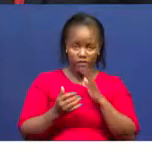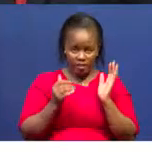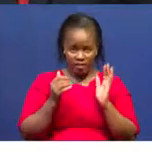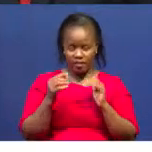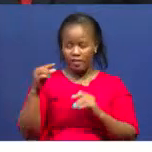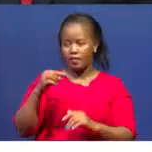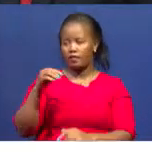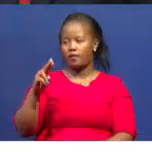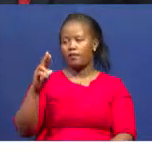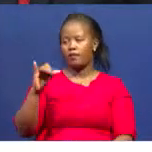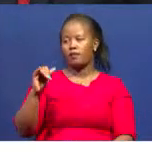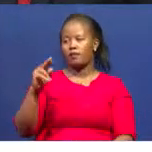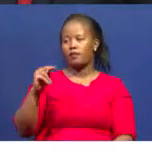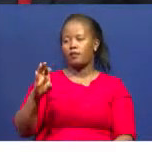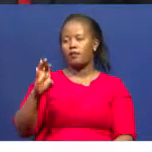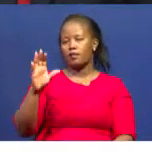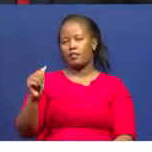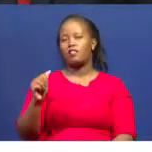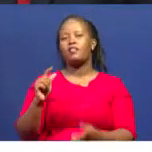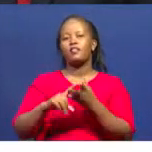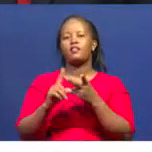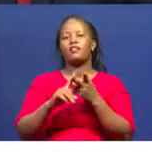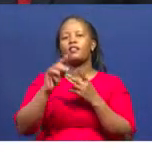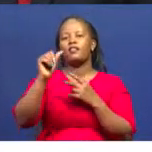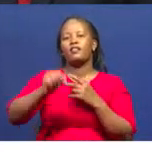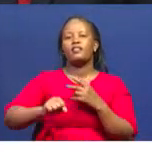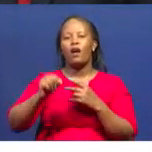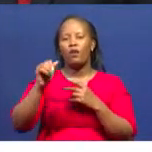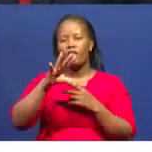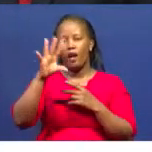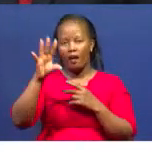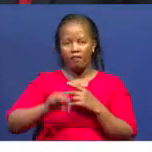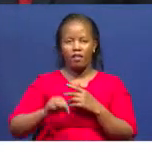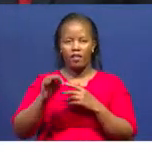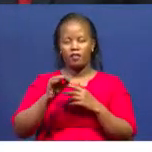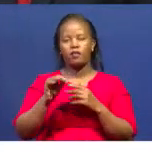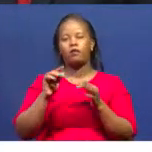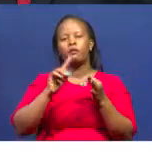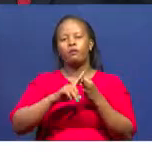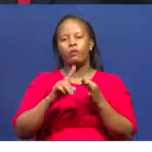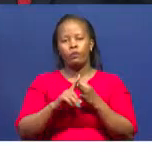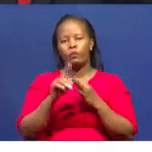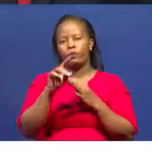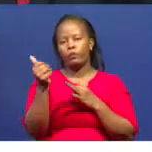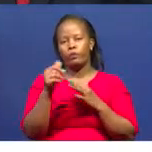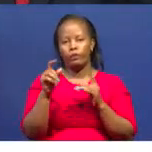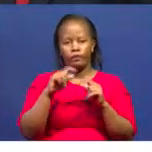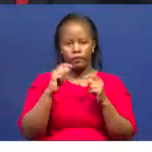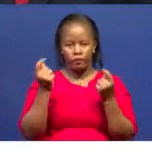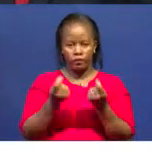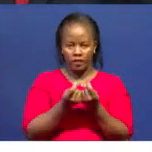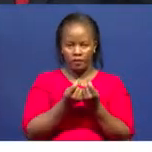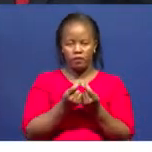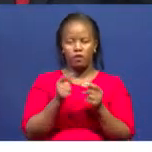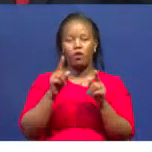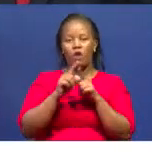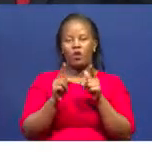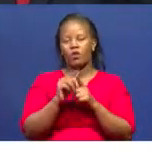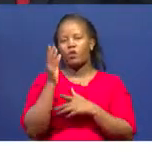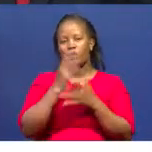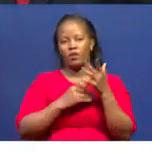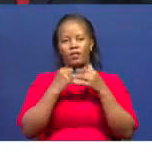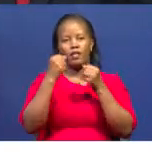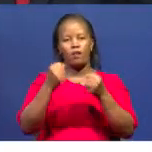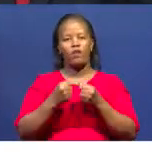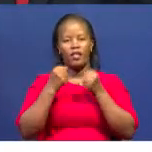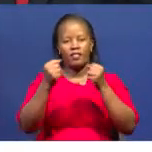2022. South Africa, you can see how they are playing in their league. They have somewhat a stronger team. The